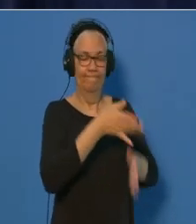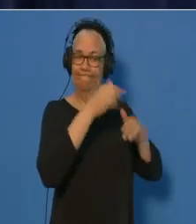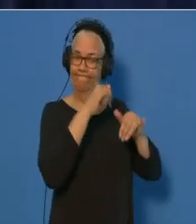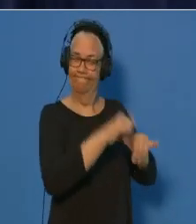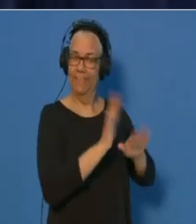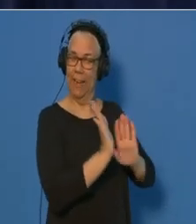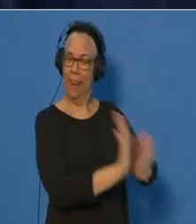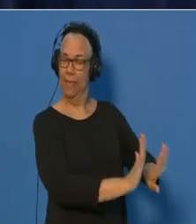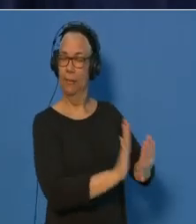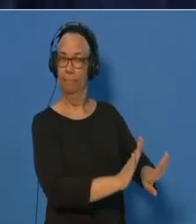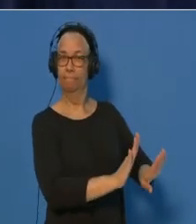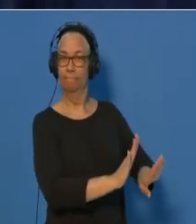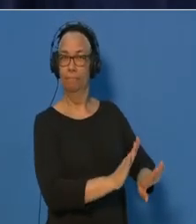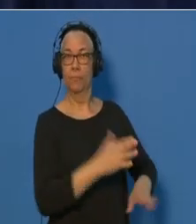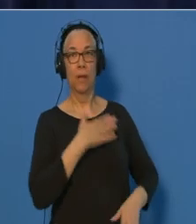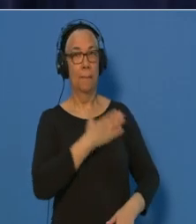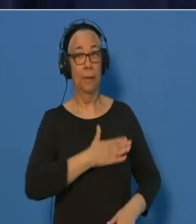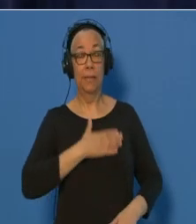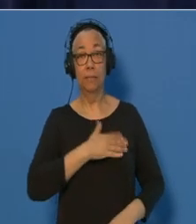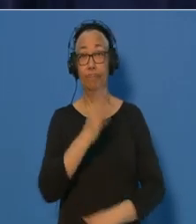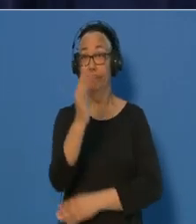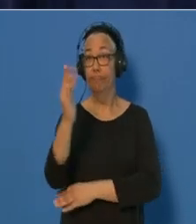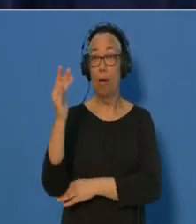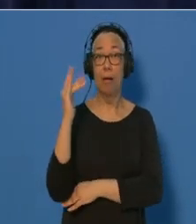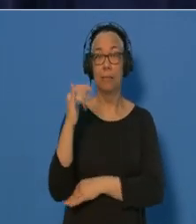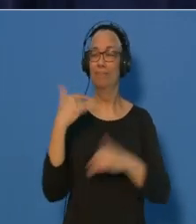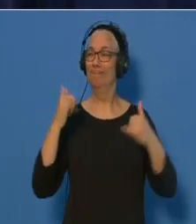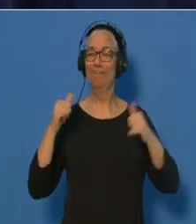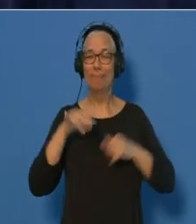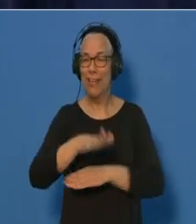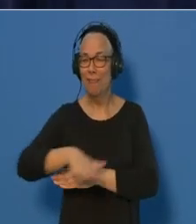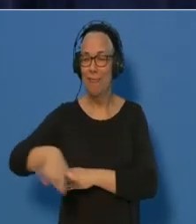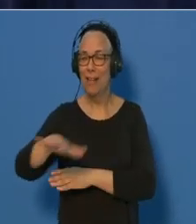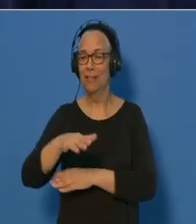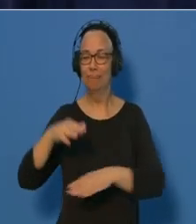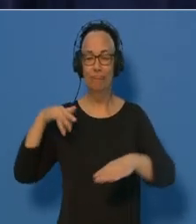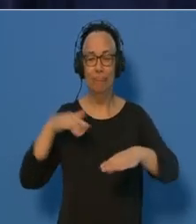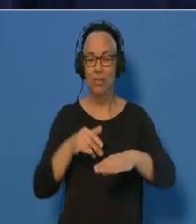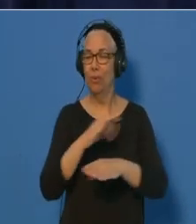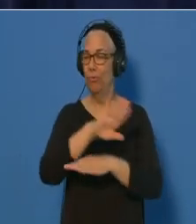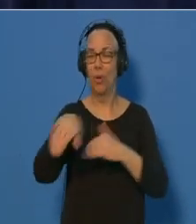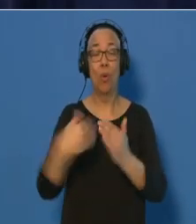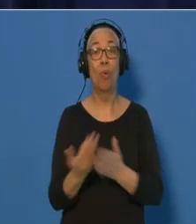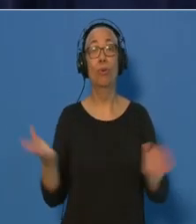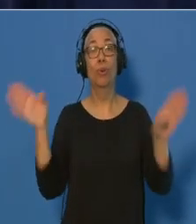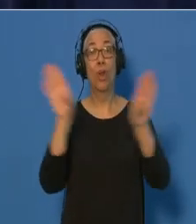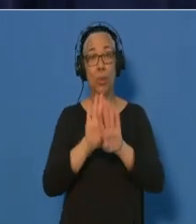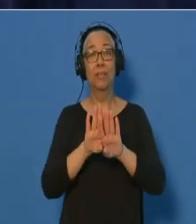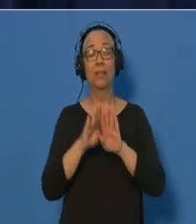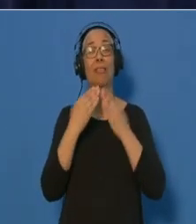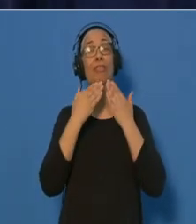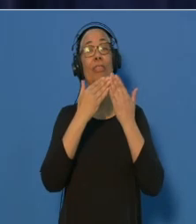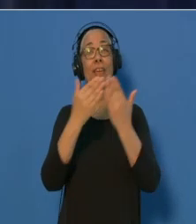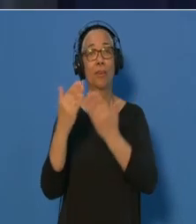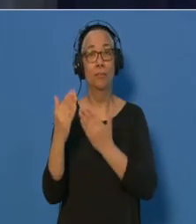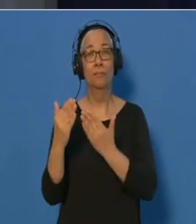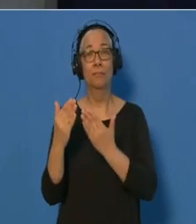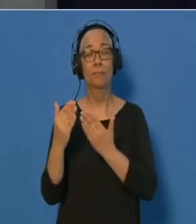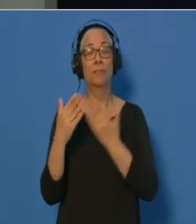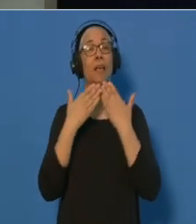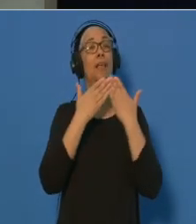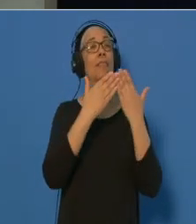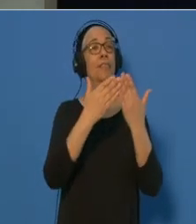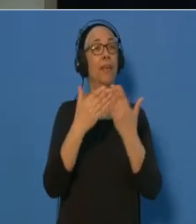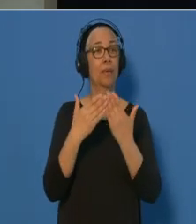kite. Please note that parks, playgrounds, and beaches will all be closed. Thank you. Thank you